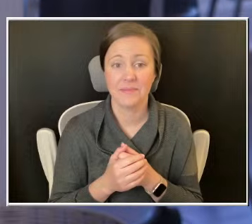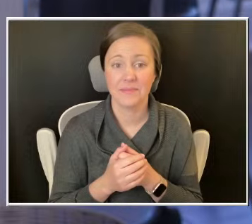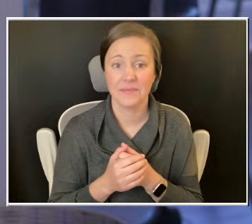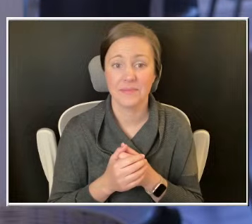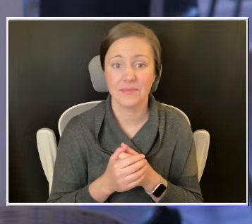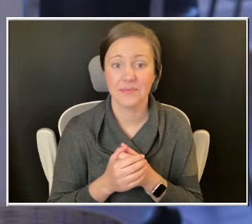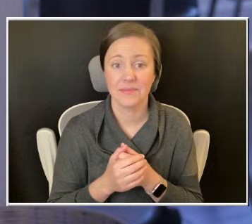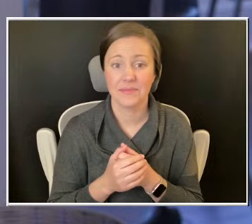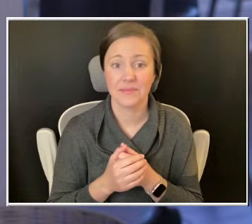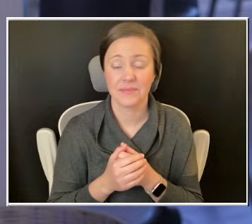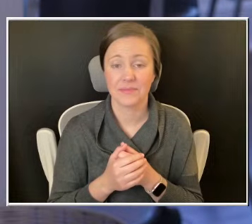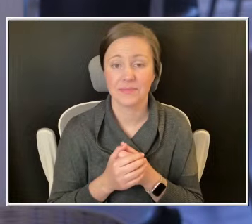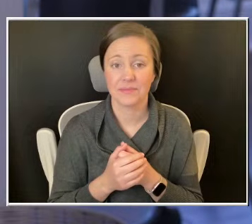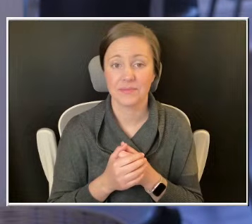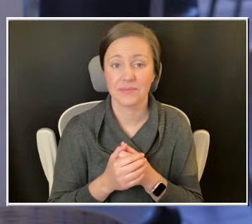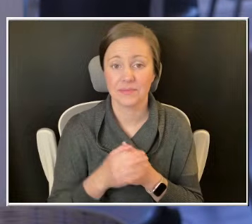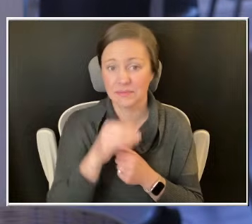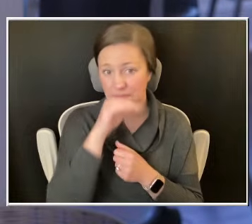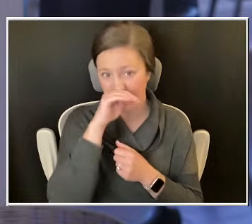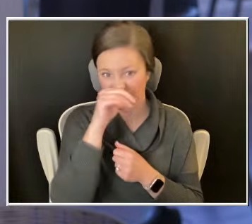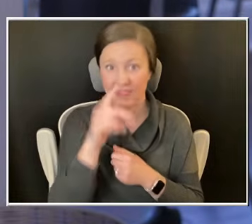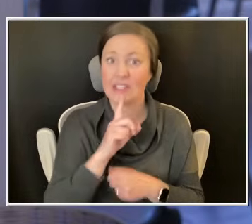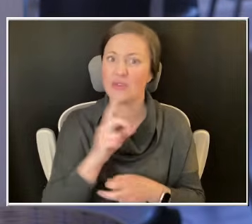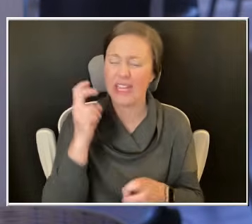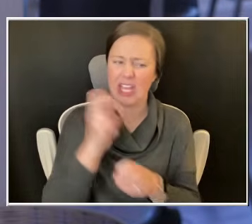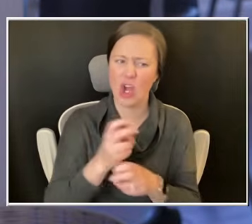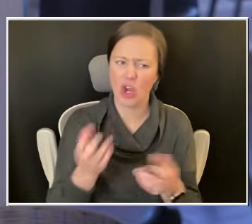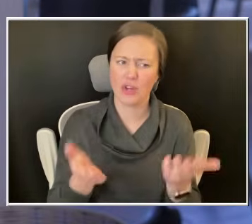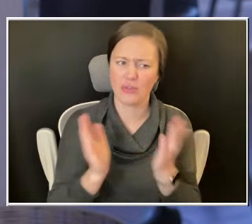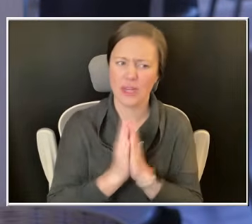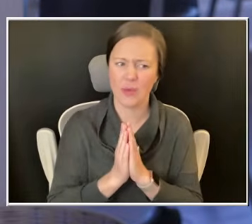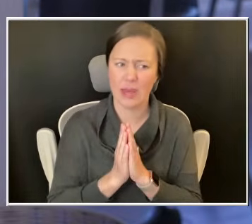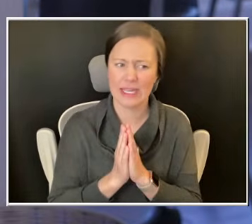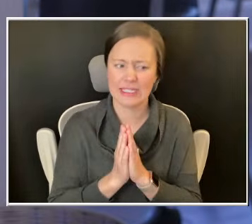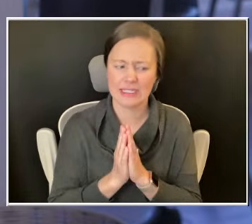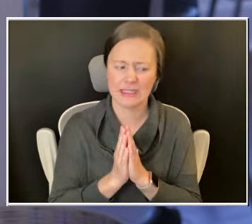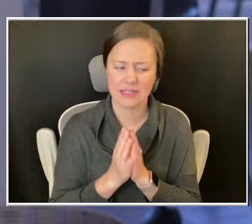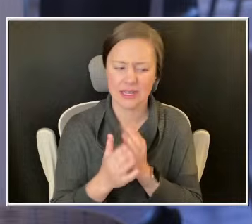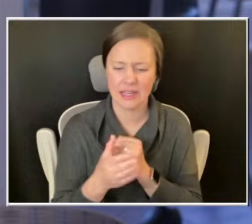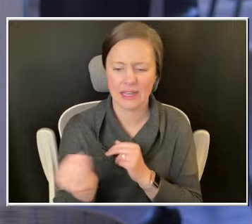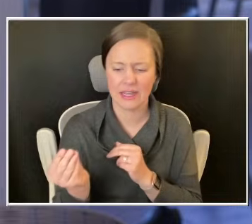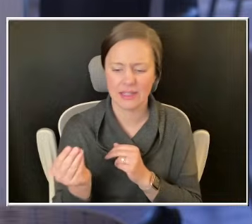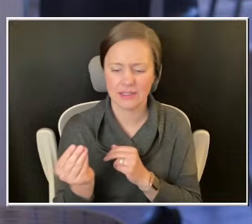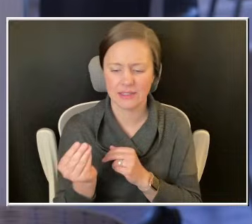hard request, and